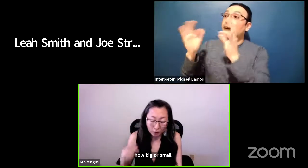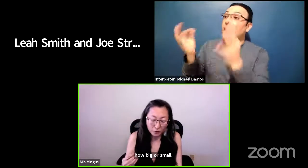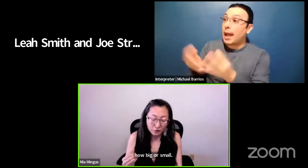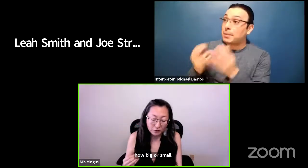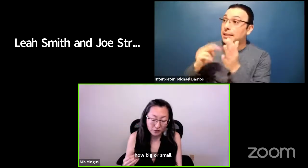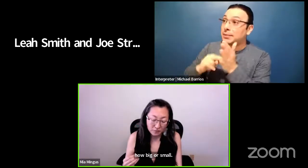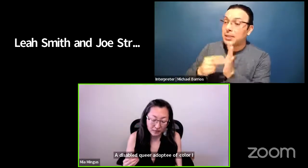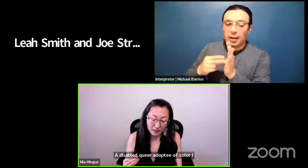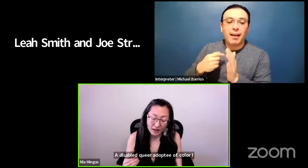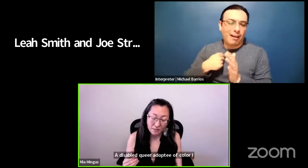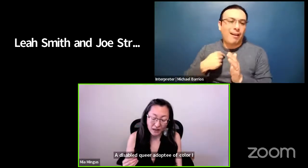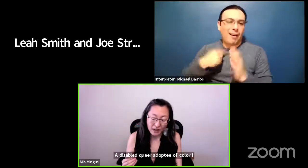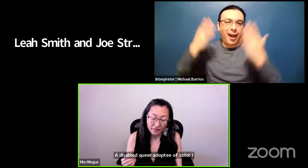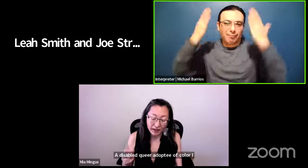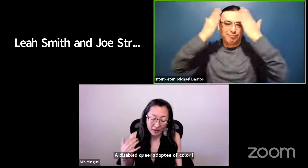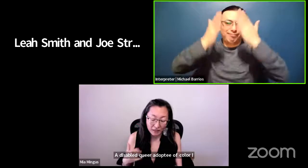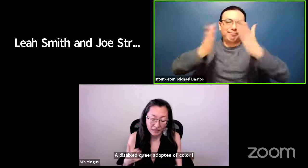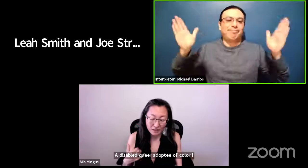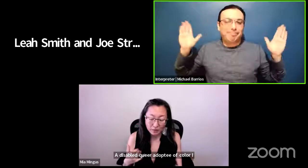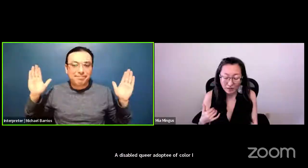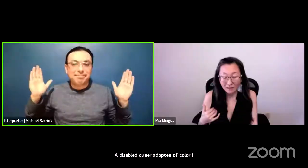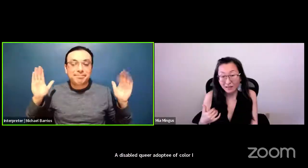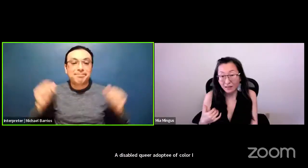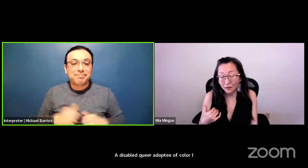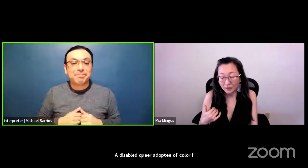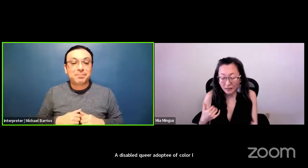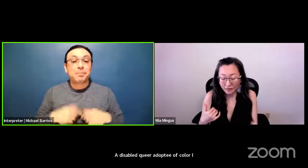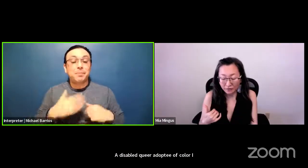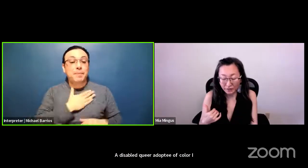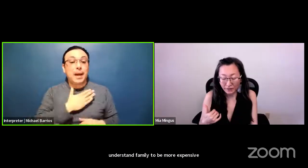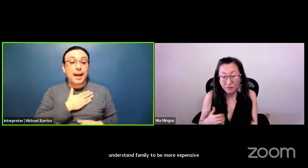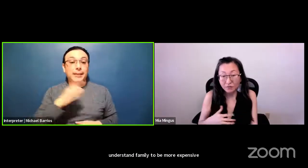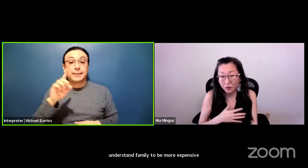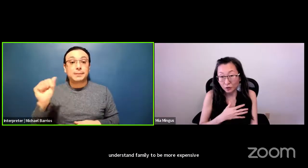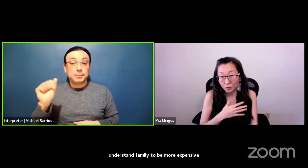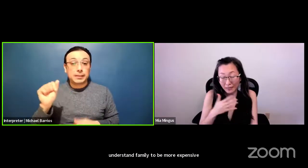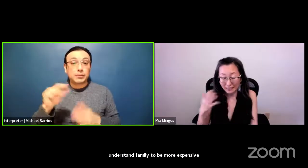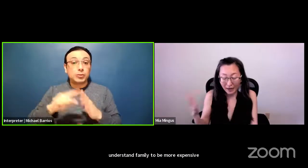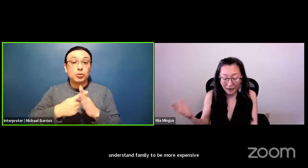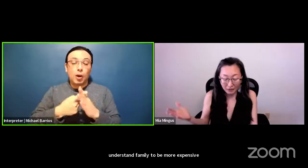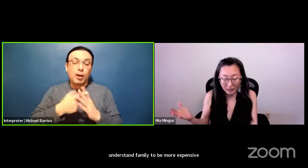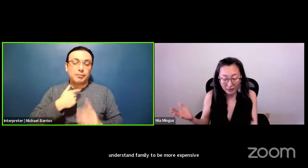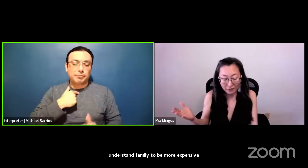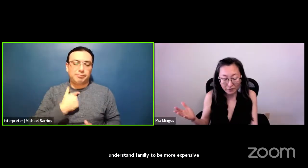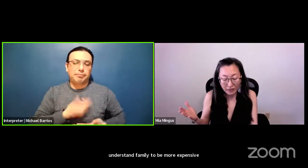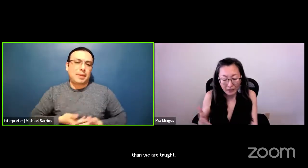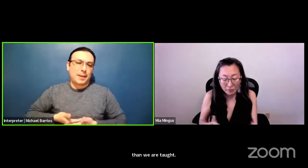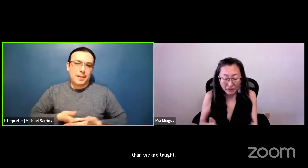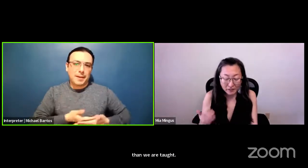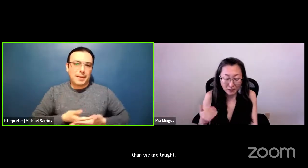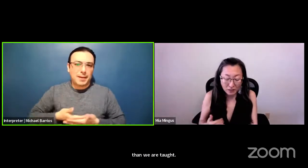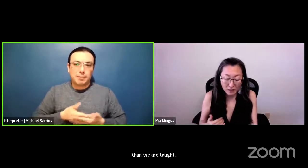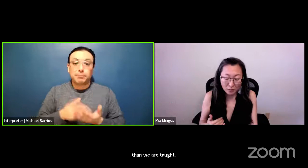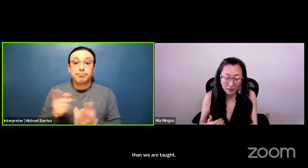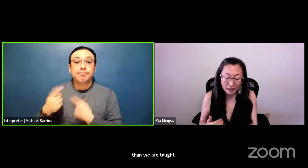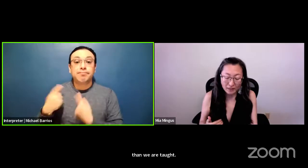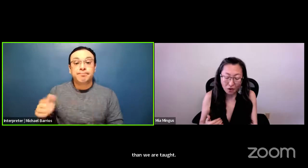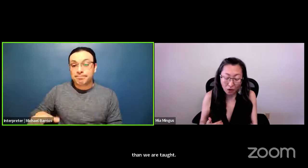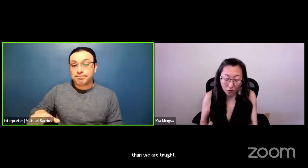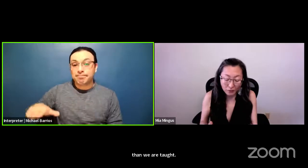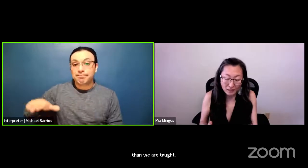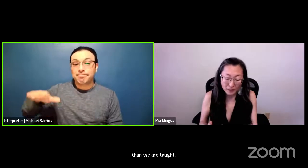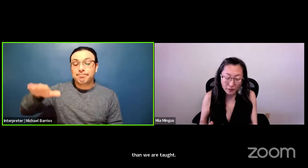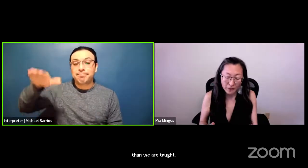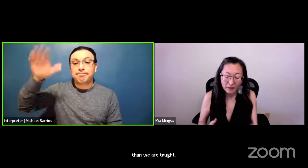it's important to me to name that I have had my disability since I was an infant, so my entire life. My physical disability